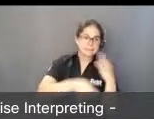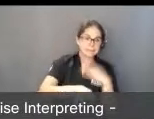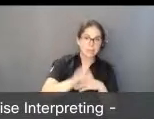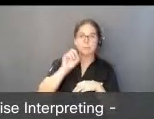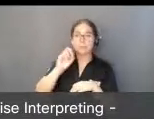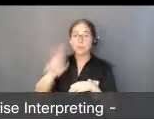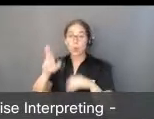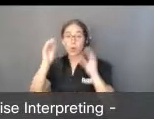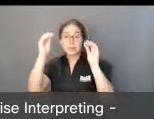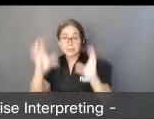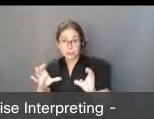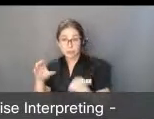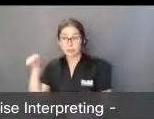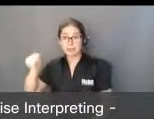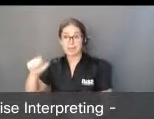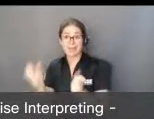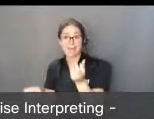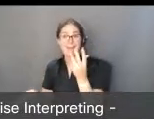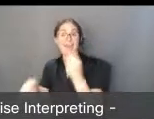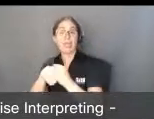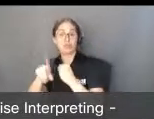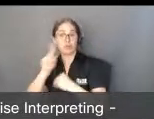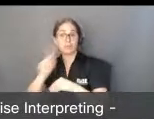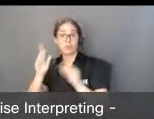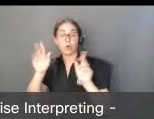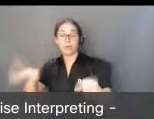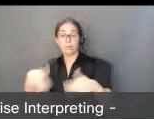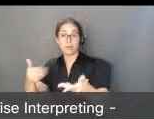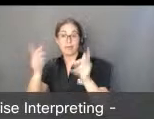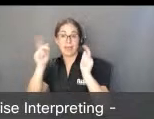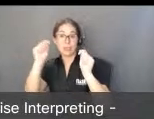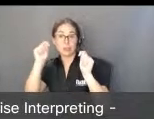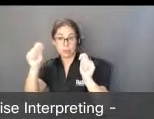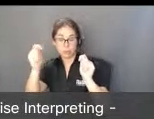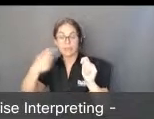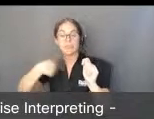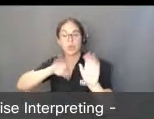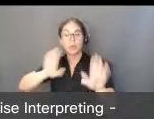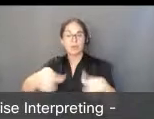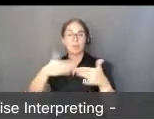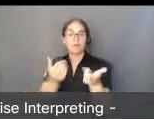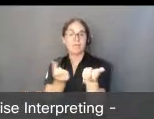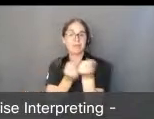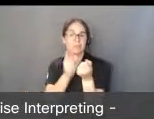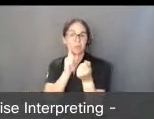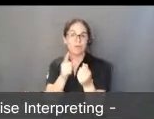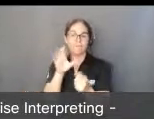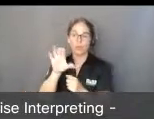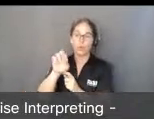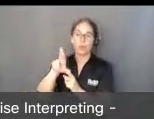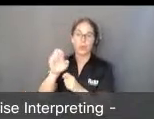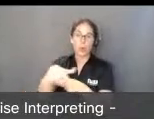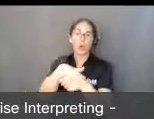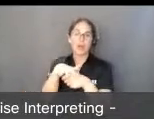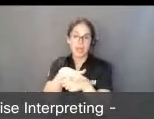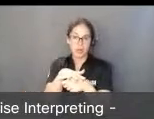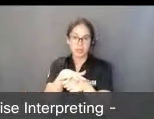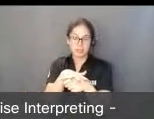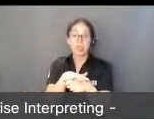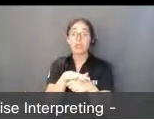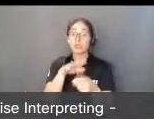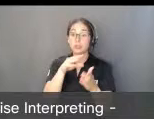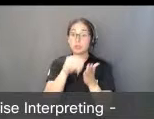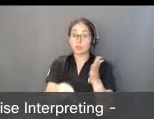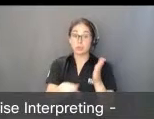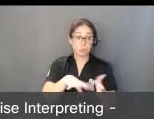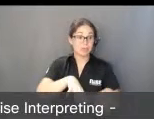tutoring, is to be able to provide options in each of the core areas. So if students are taking these classes, they would have someone to go to ask